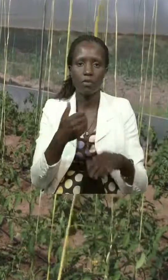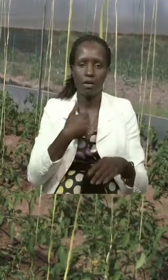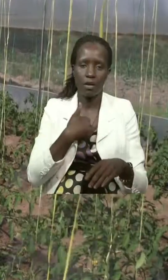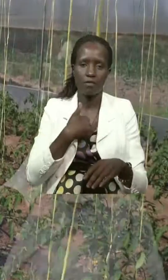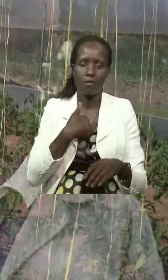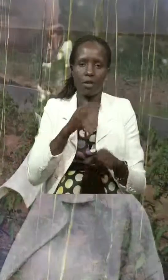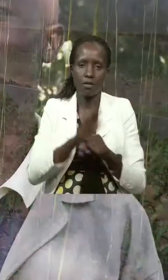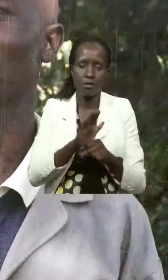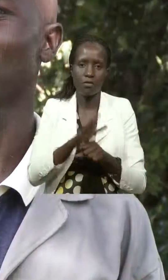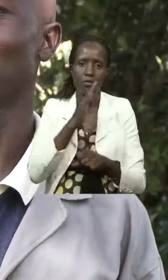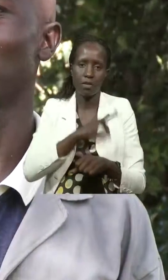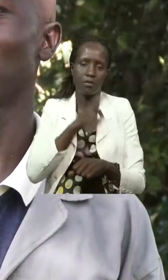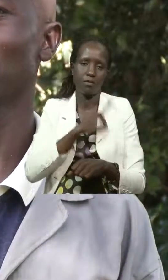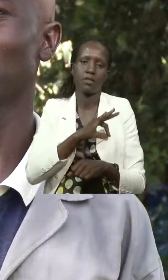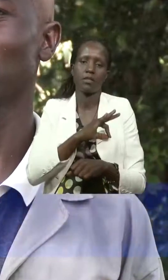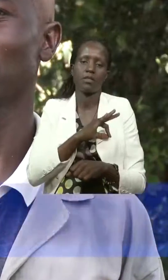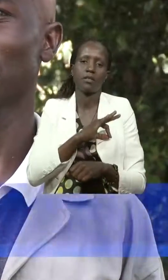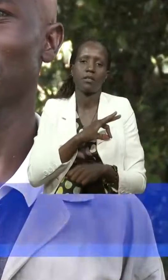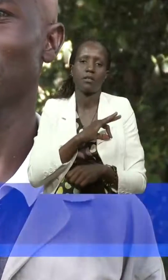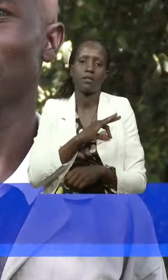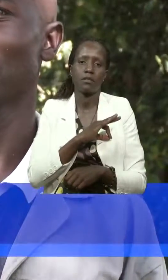Tumepata manufaa mengi